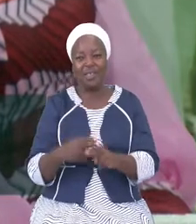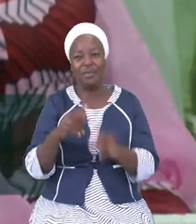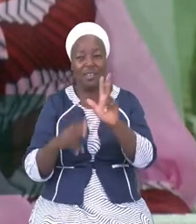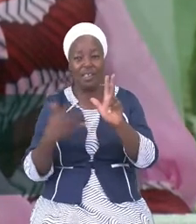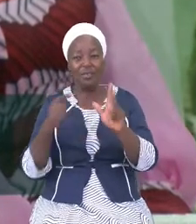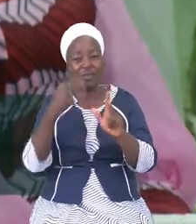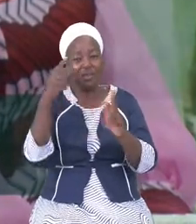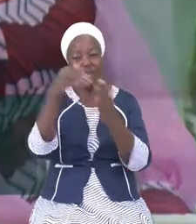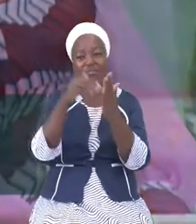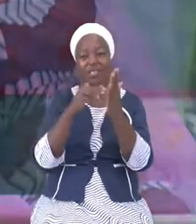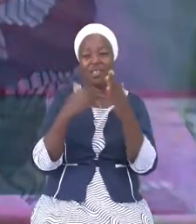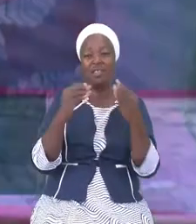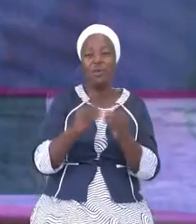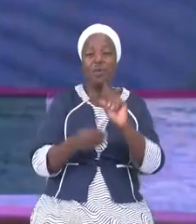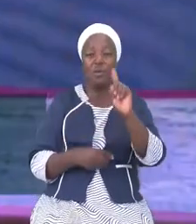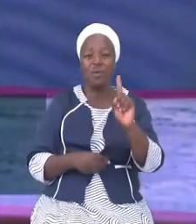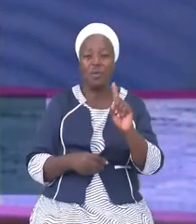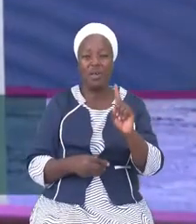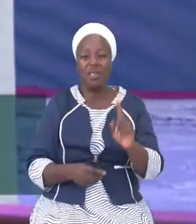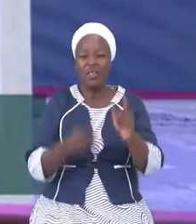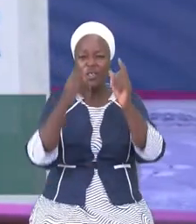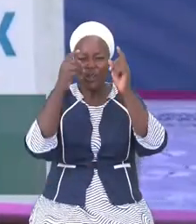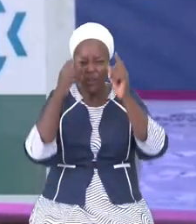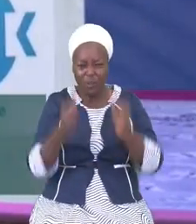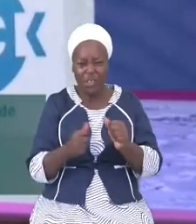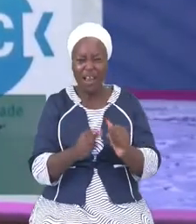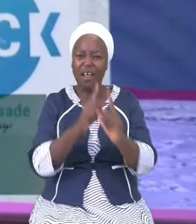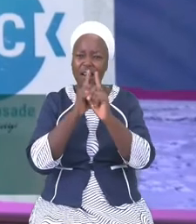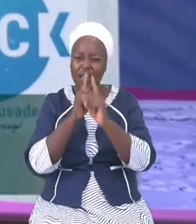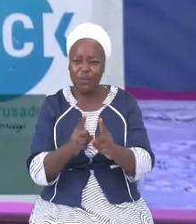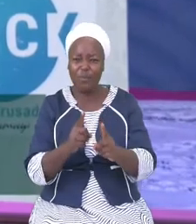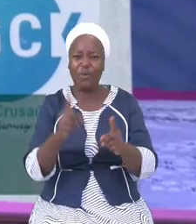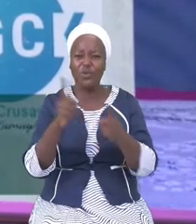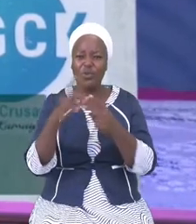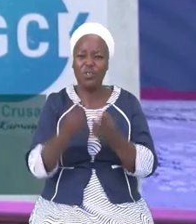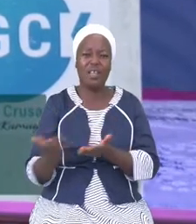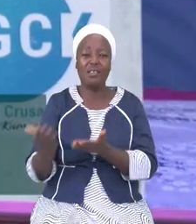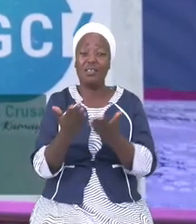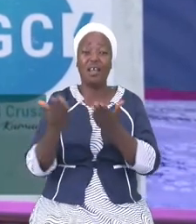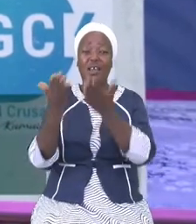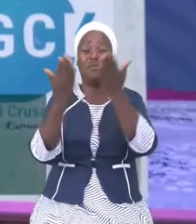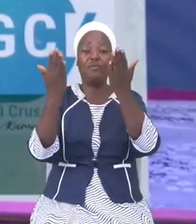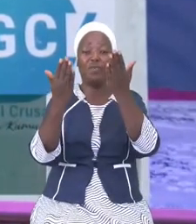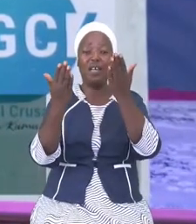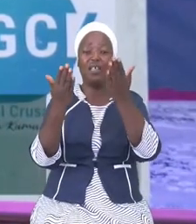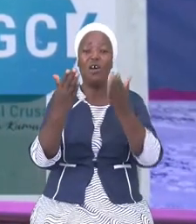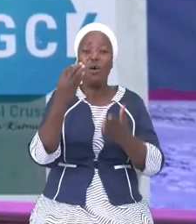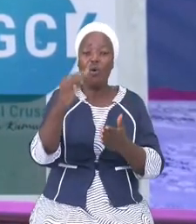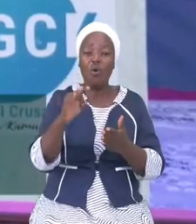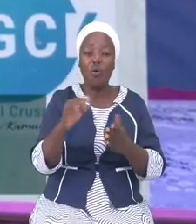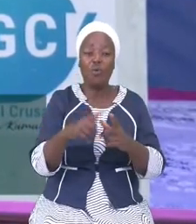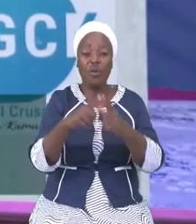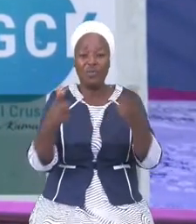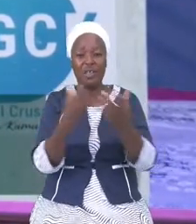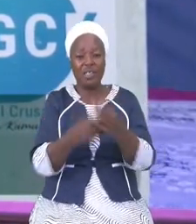here. Number one, spontaneous response to the sacrifice of preeminent